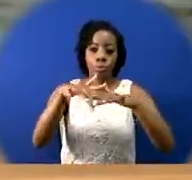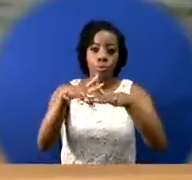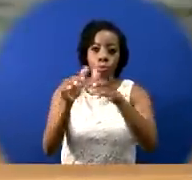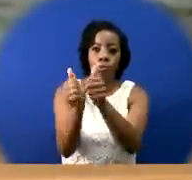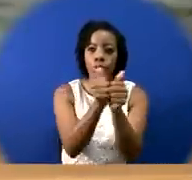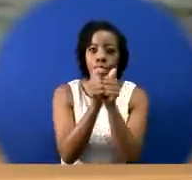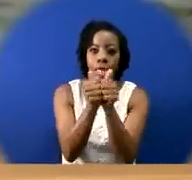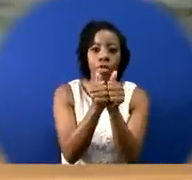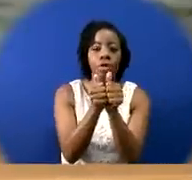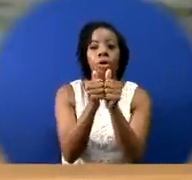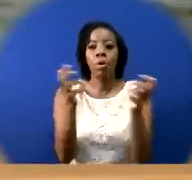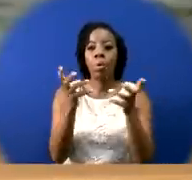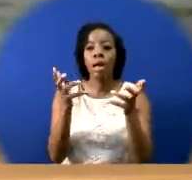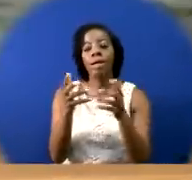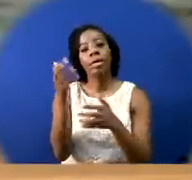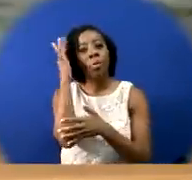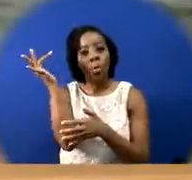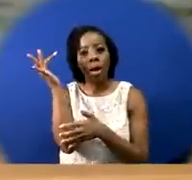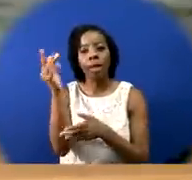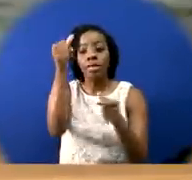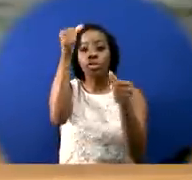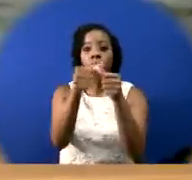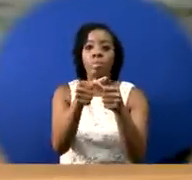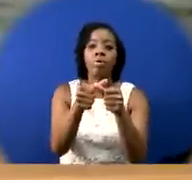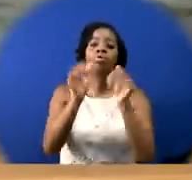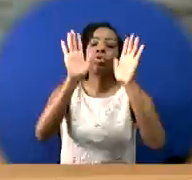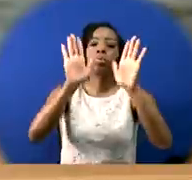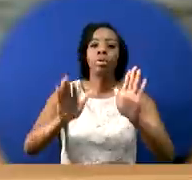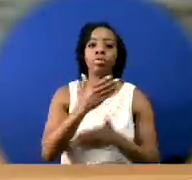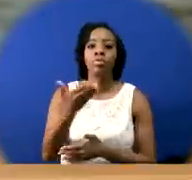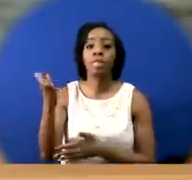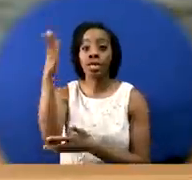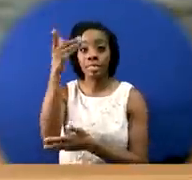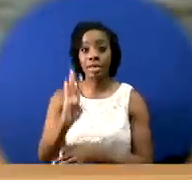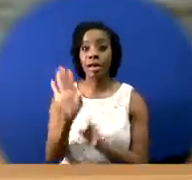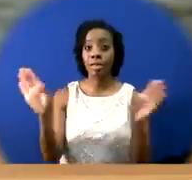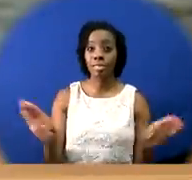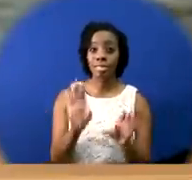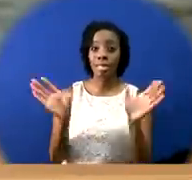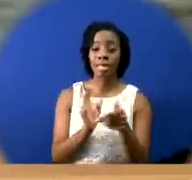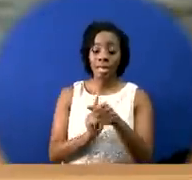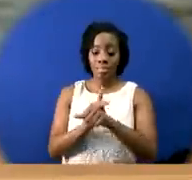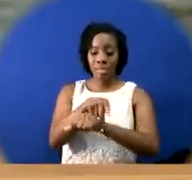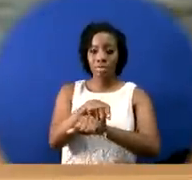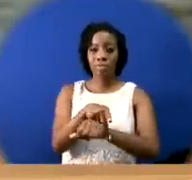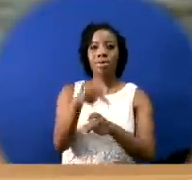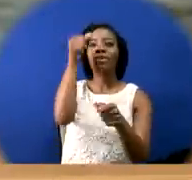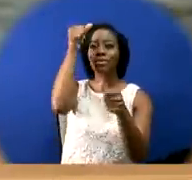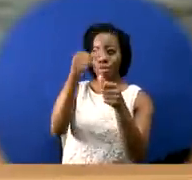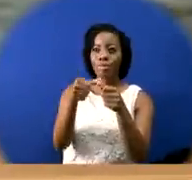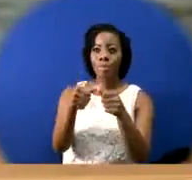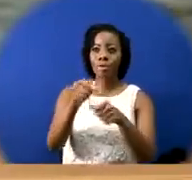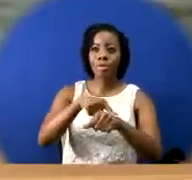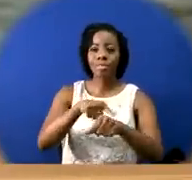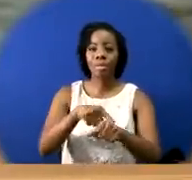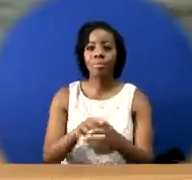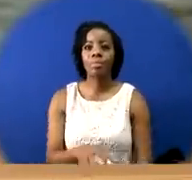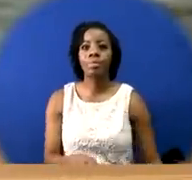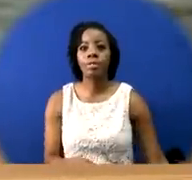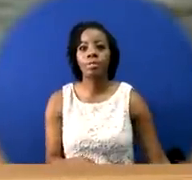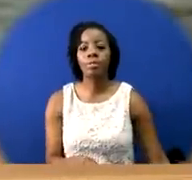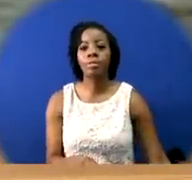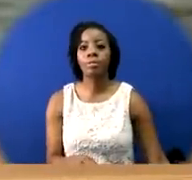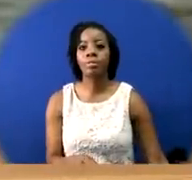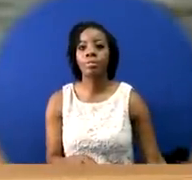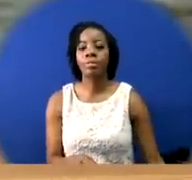could remember the great things God had done. Passover was one of those remembering times. When you